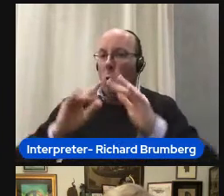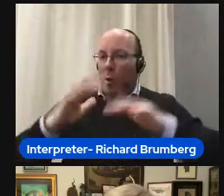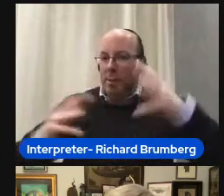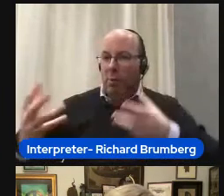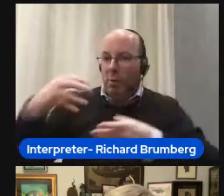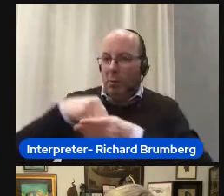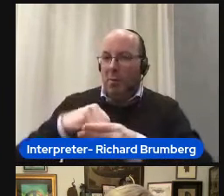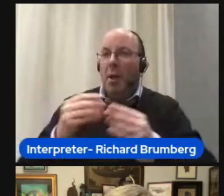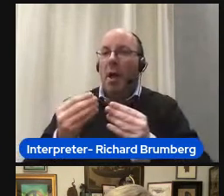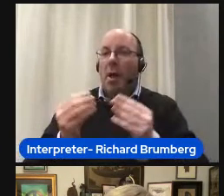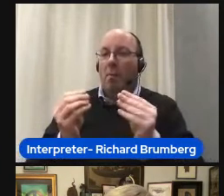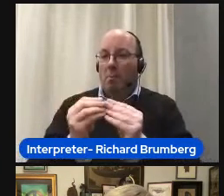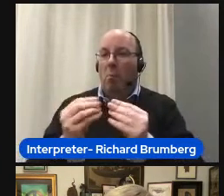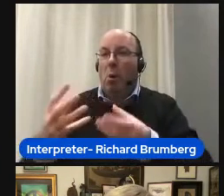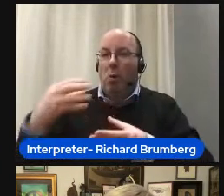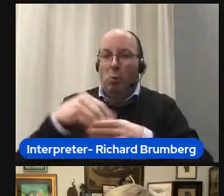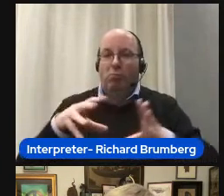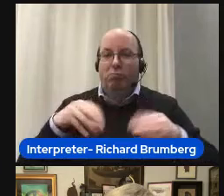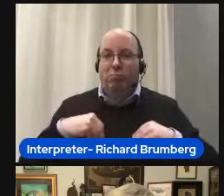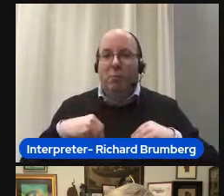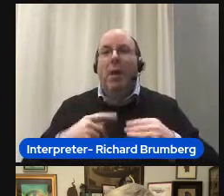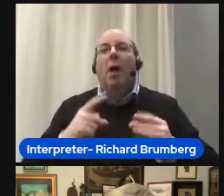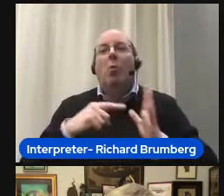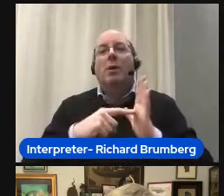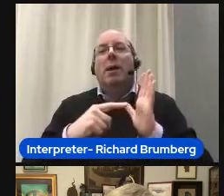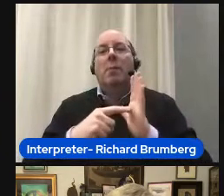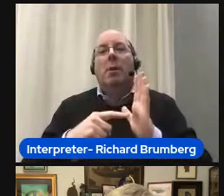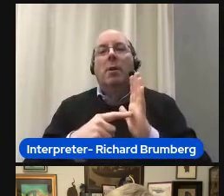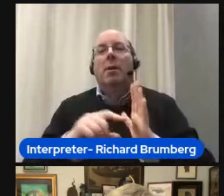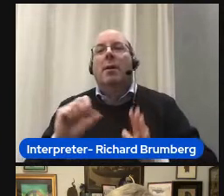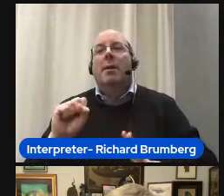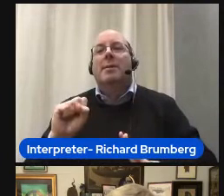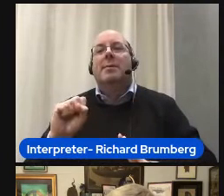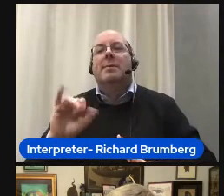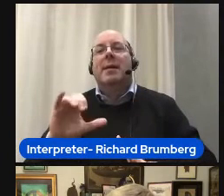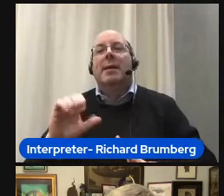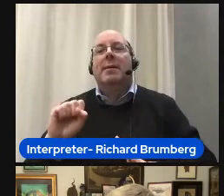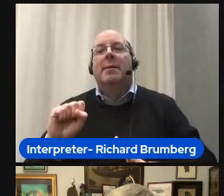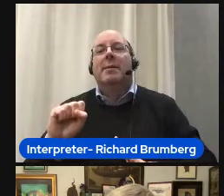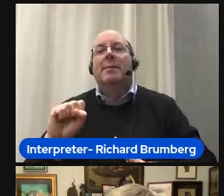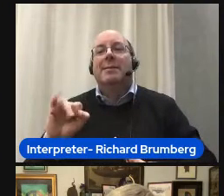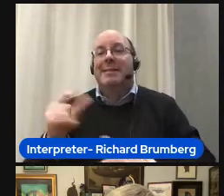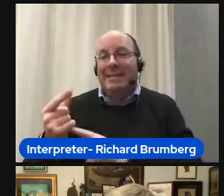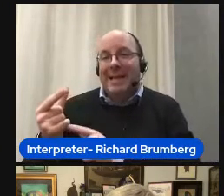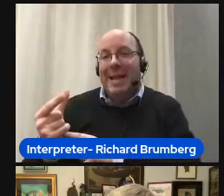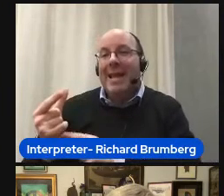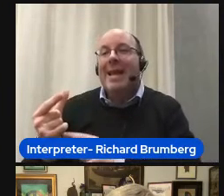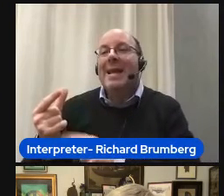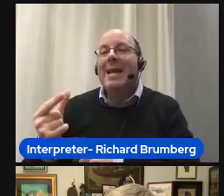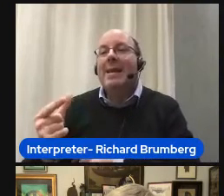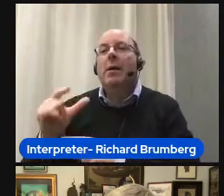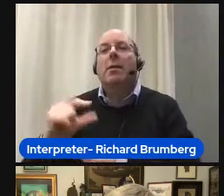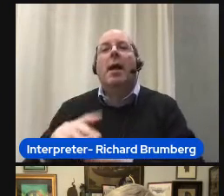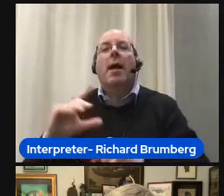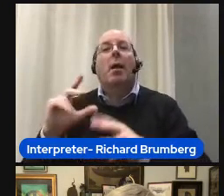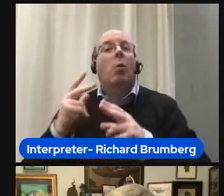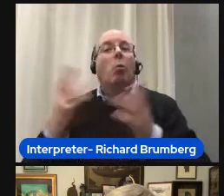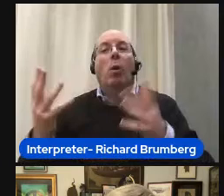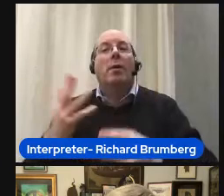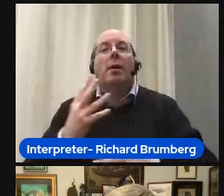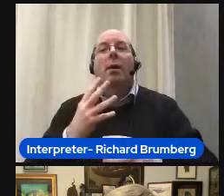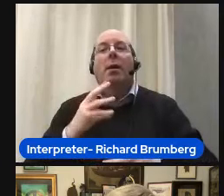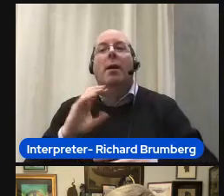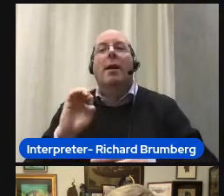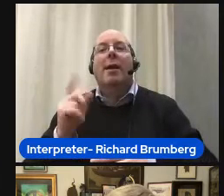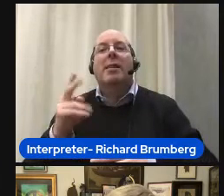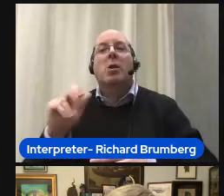and more inclusive. For example, SIG Education and Programming. SIG is an Ethiopian Jewish holiday that is